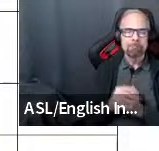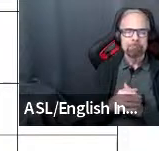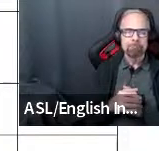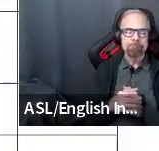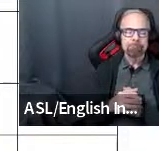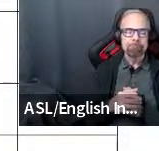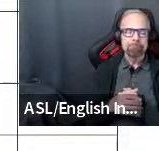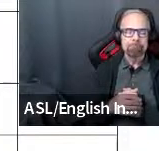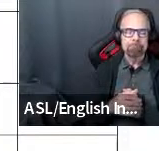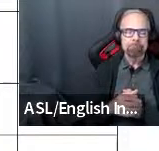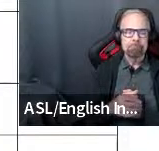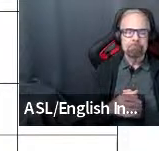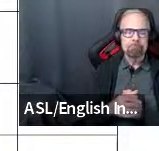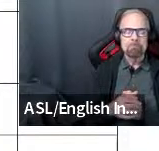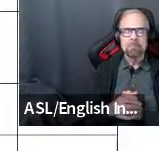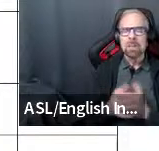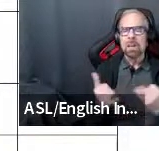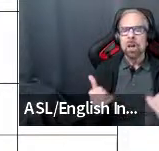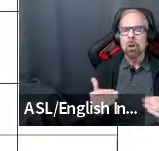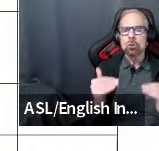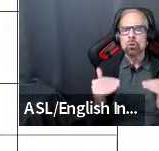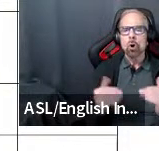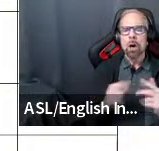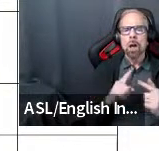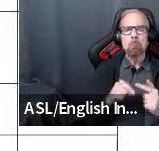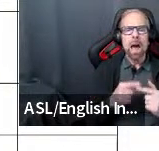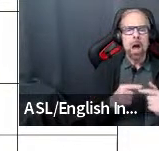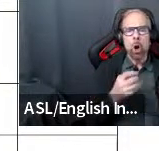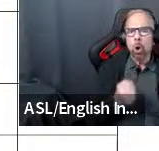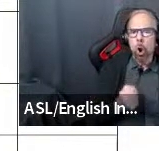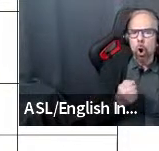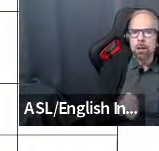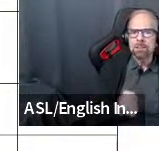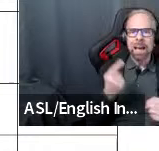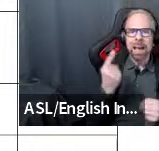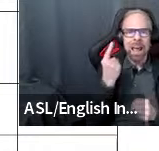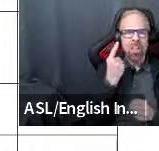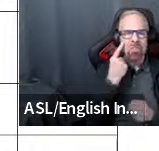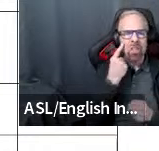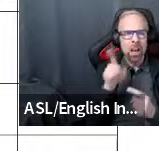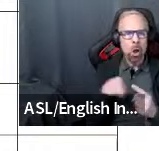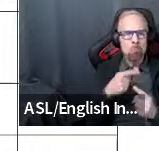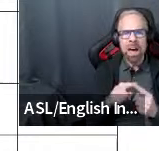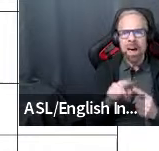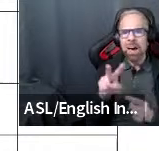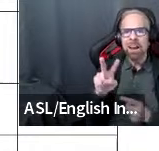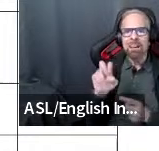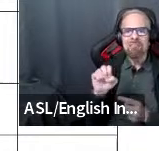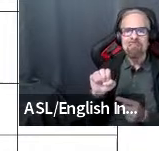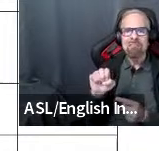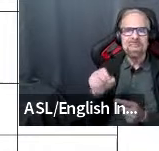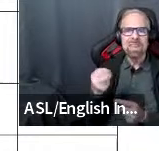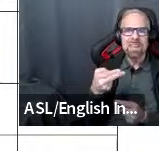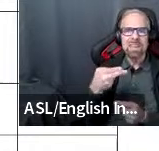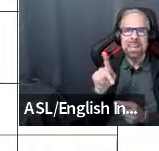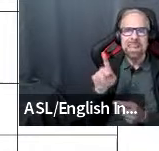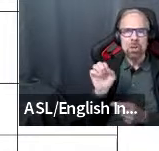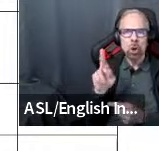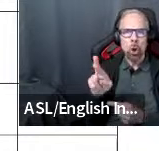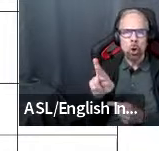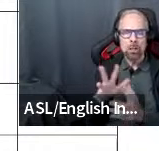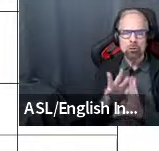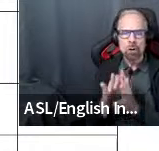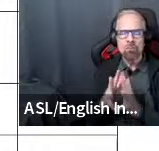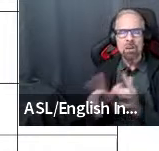Well, I'm Ryan. not sure if we're talking about cars or what we're talking about. I think it's about the vehicular traffic primarily, The right? safe system approaches